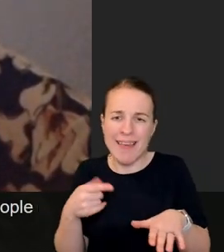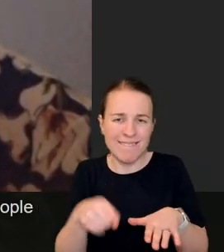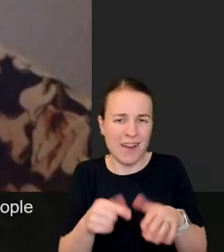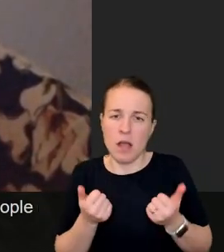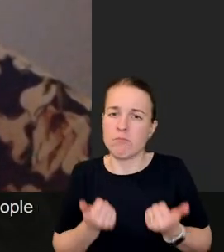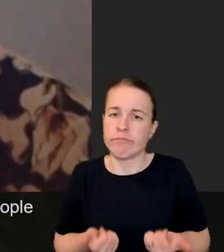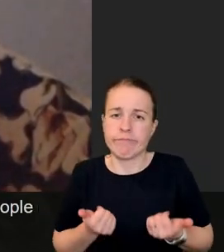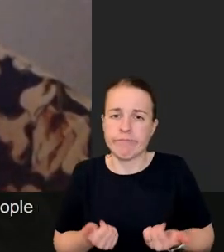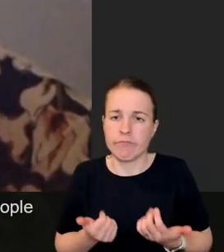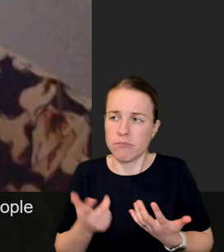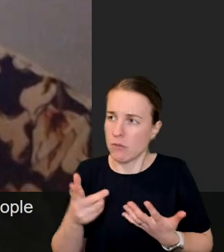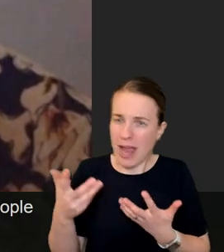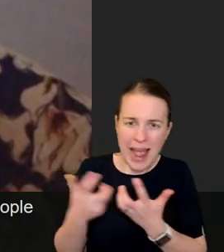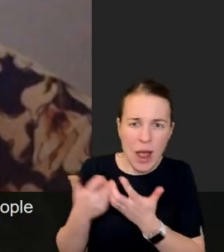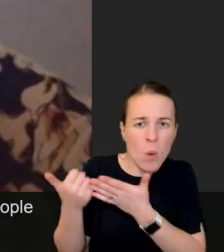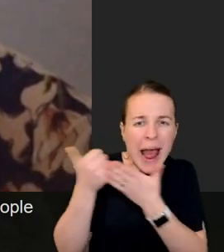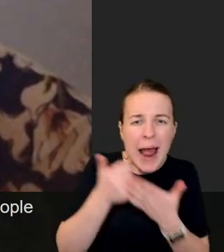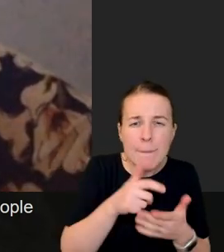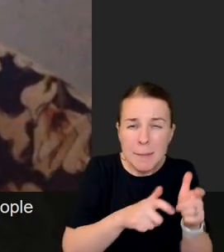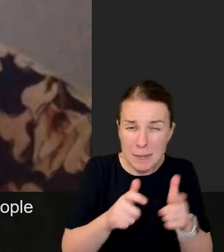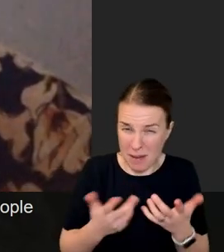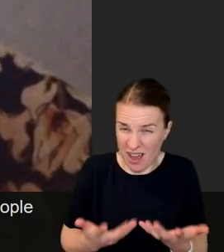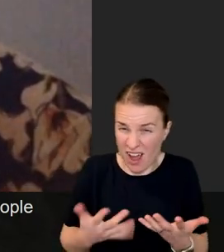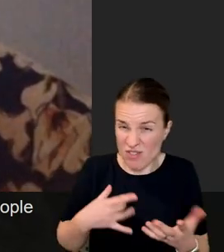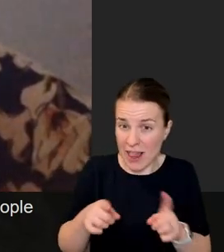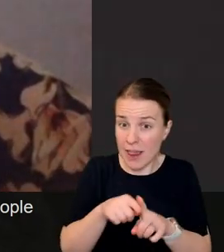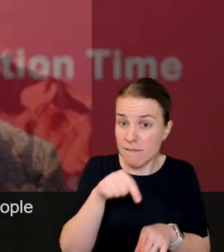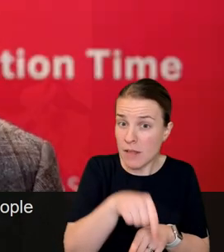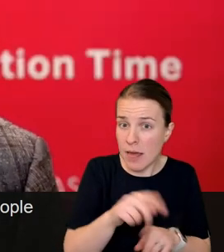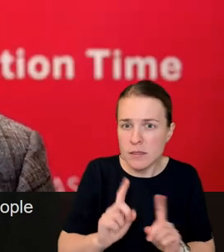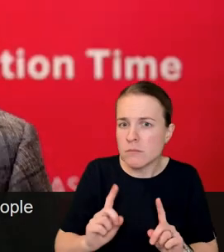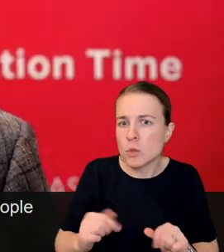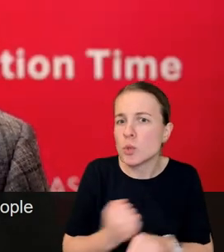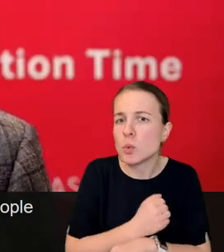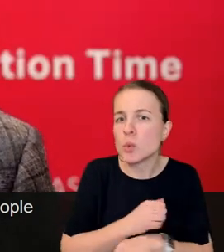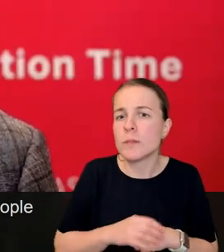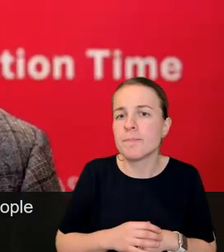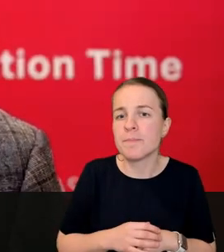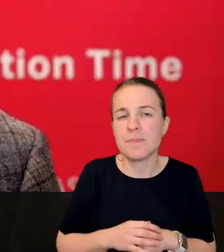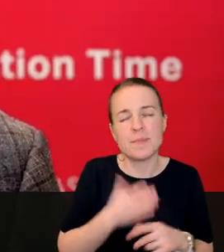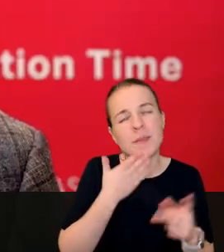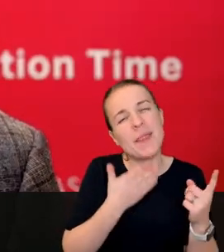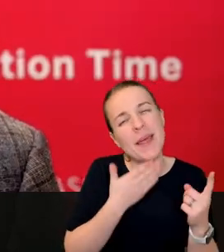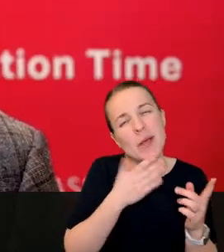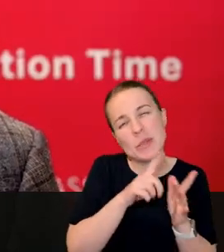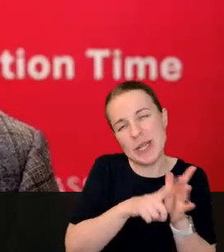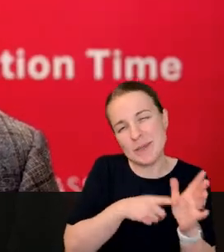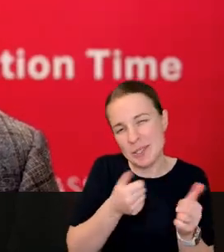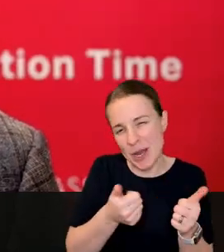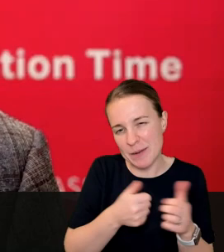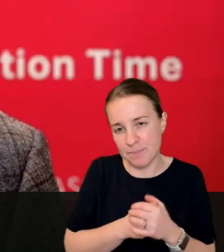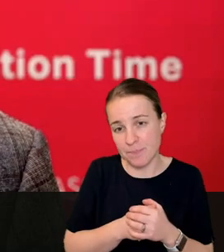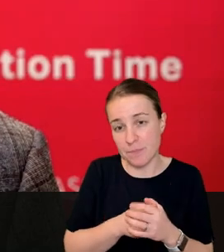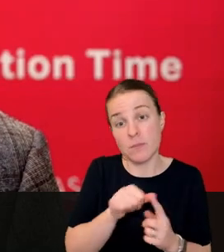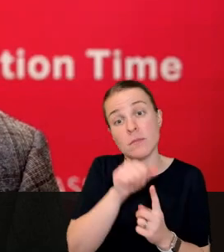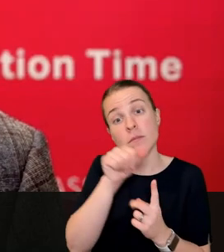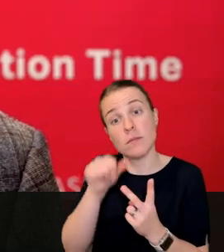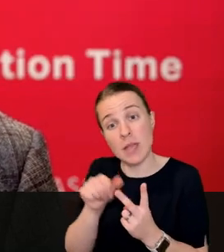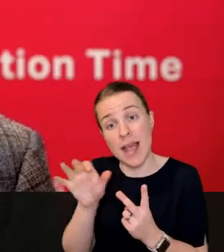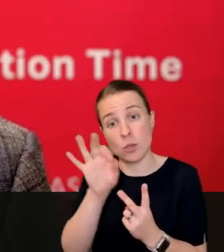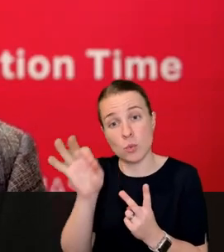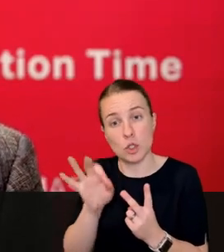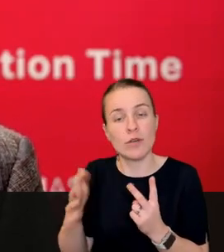currently living in these conditions? Thanks, Jasmine Jada. And next question is from